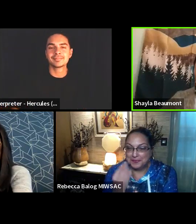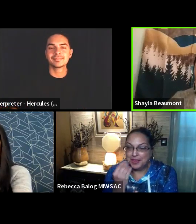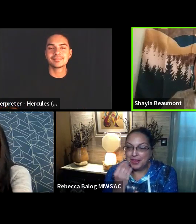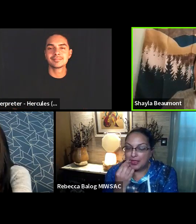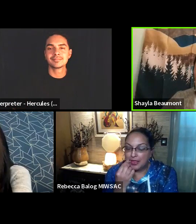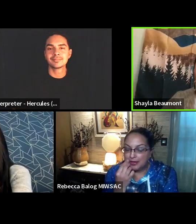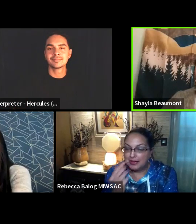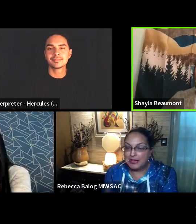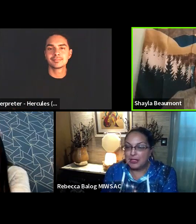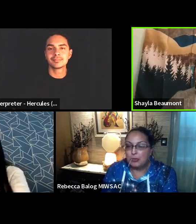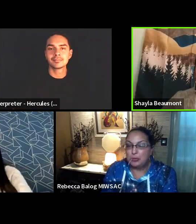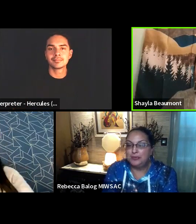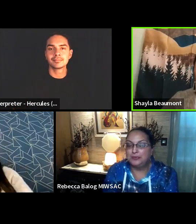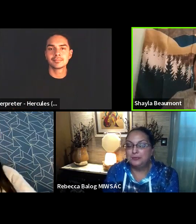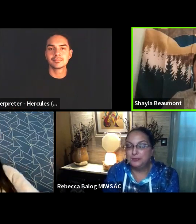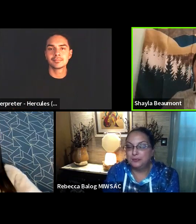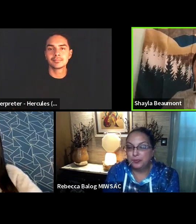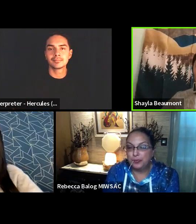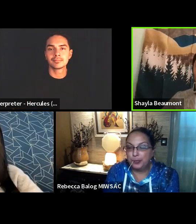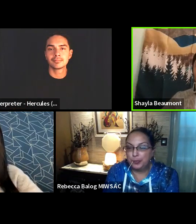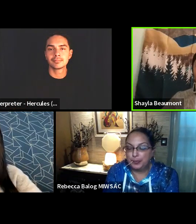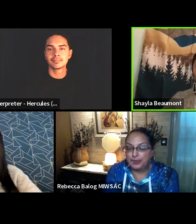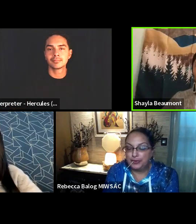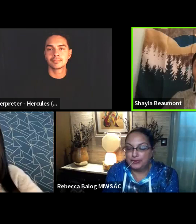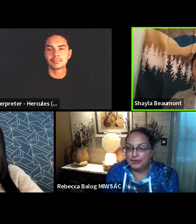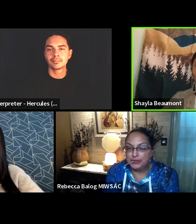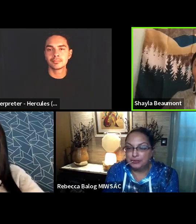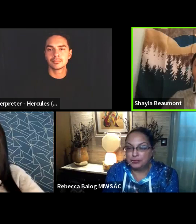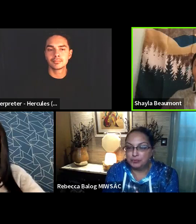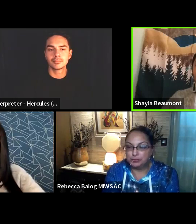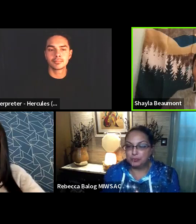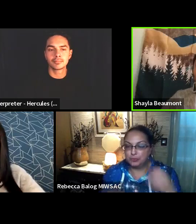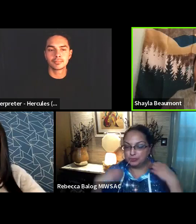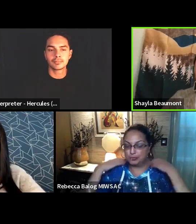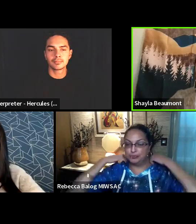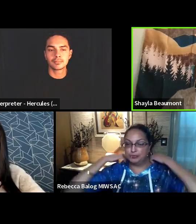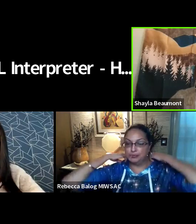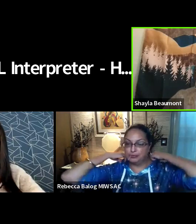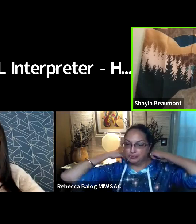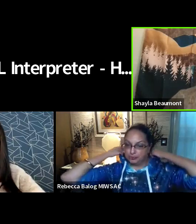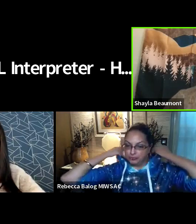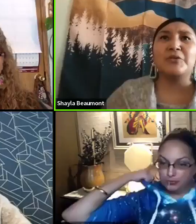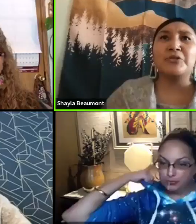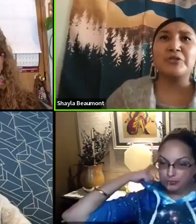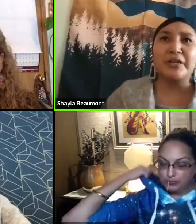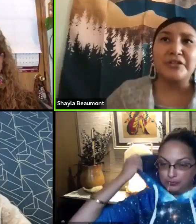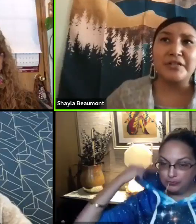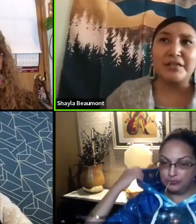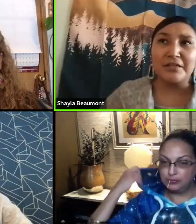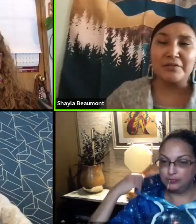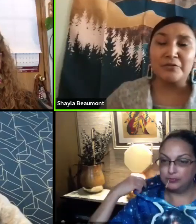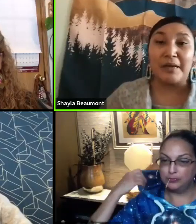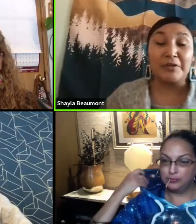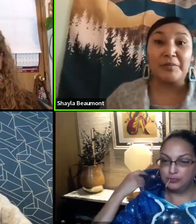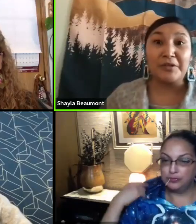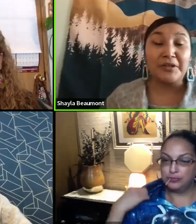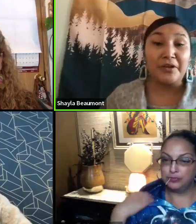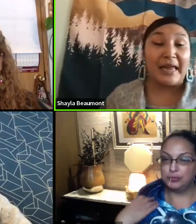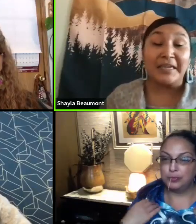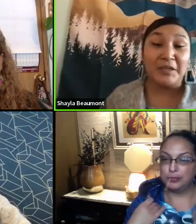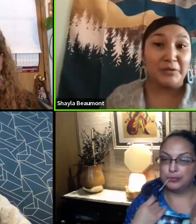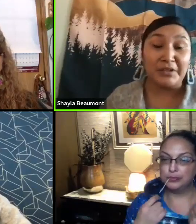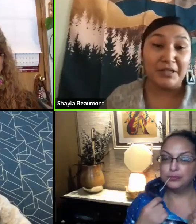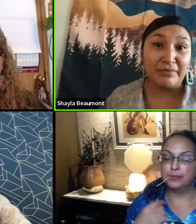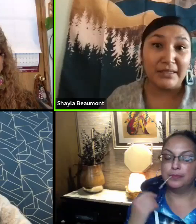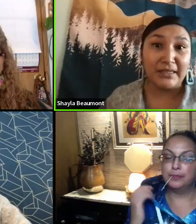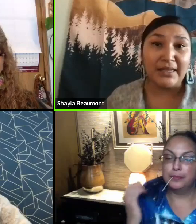upon us, you know, and when blood quantum comes into a thing, and whether it's the social structures in the tribal community or